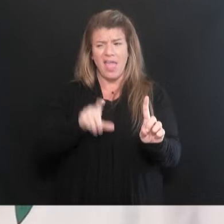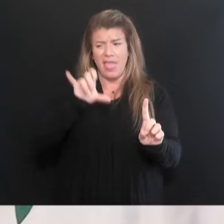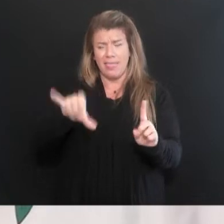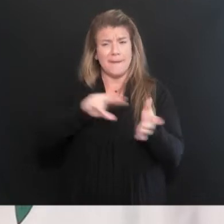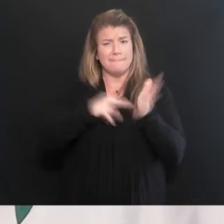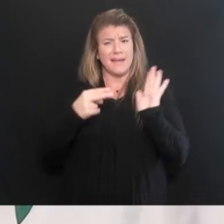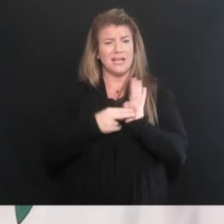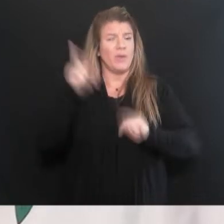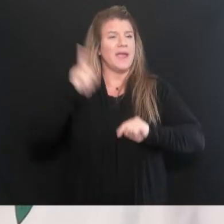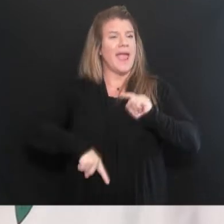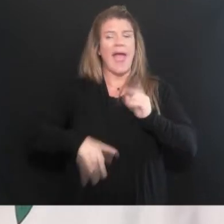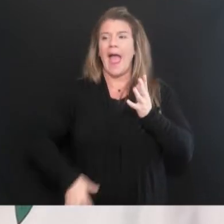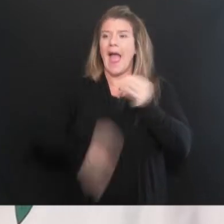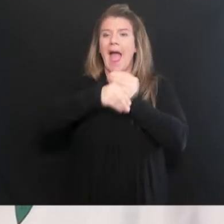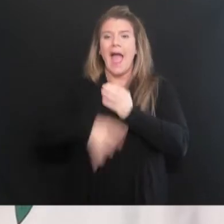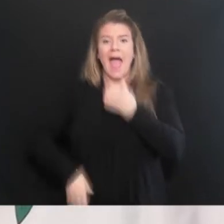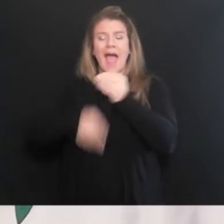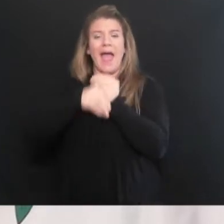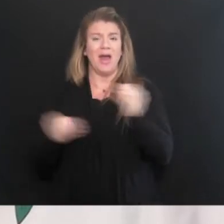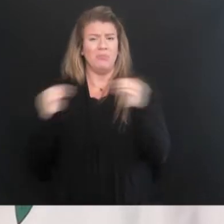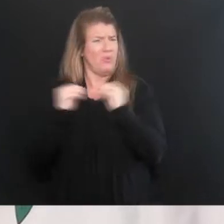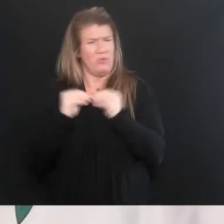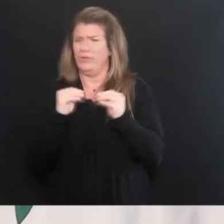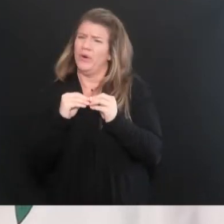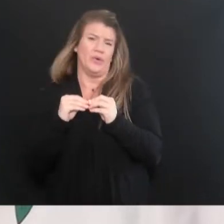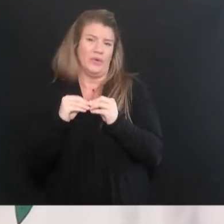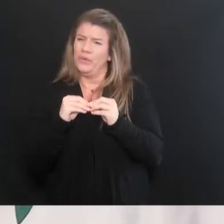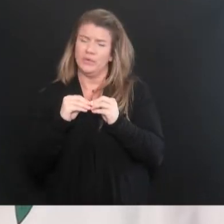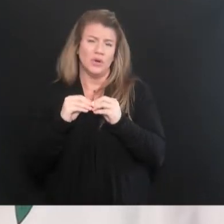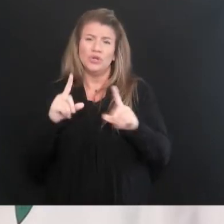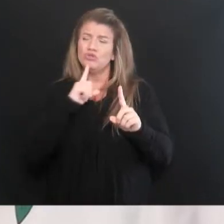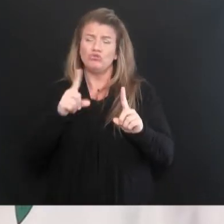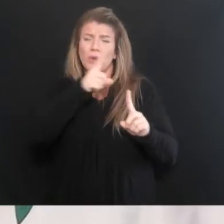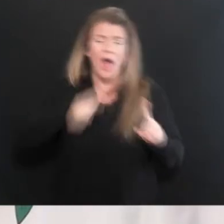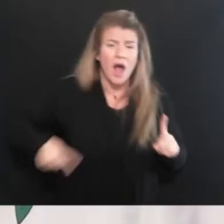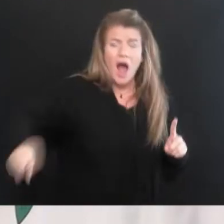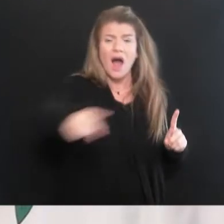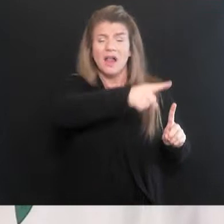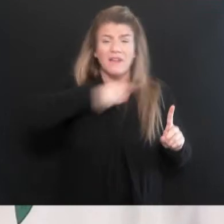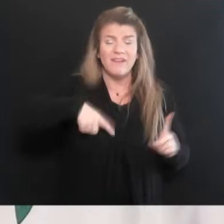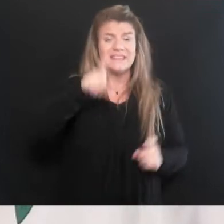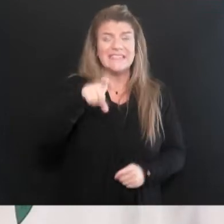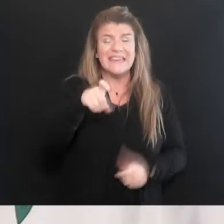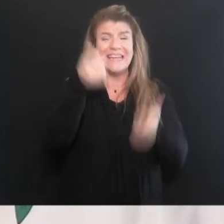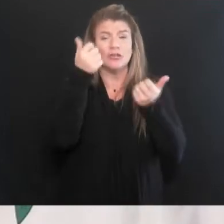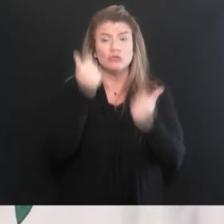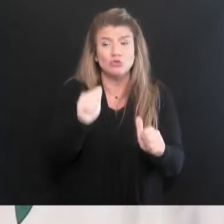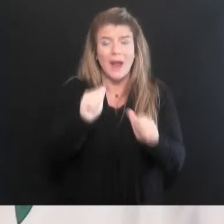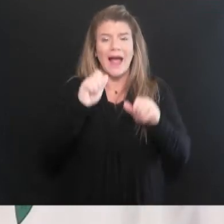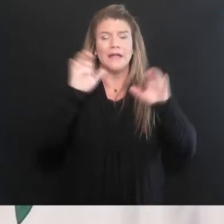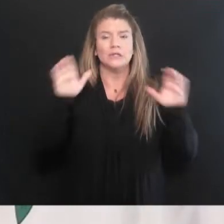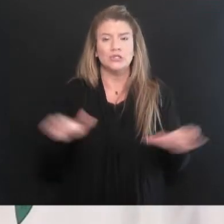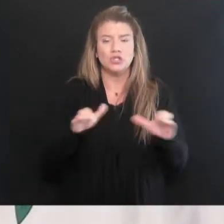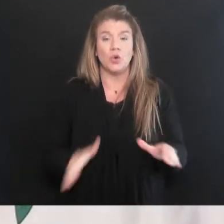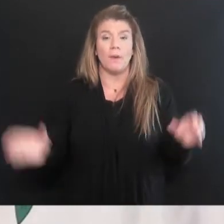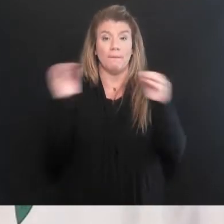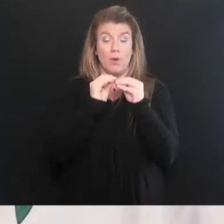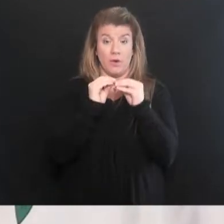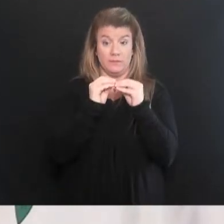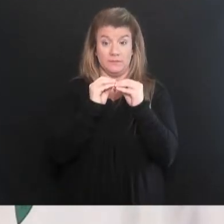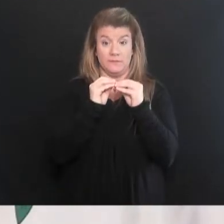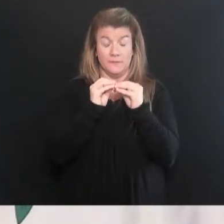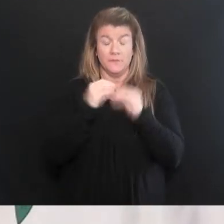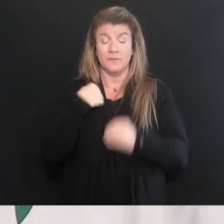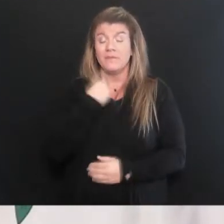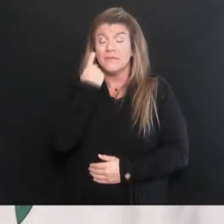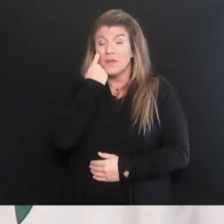more, really and truly. All of us ought to try to do more. I just came out of a